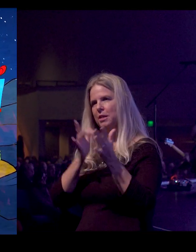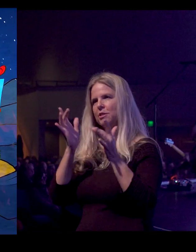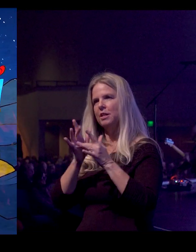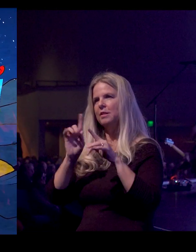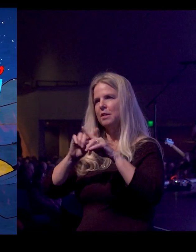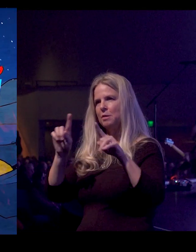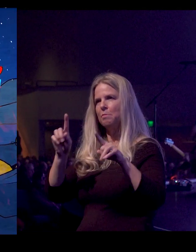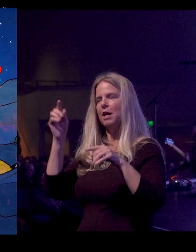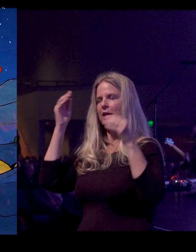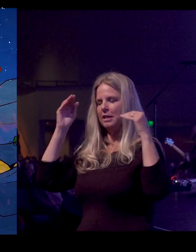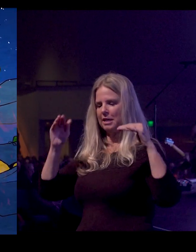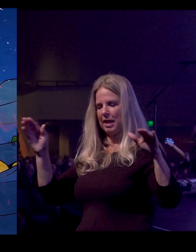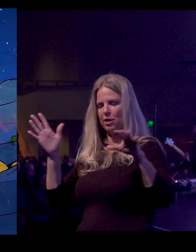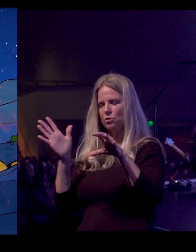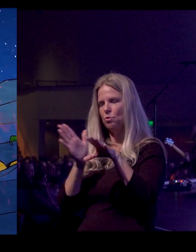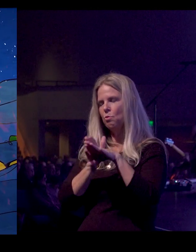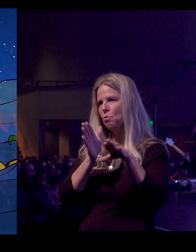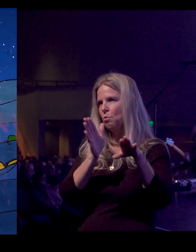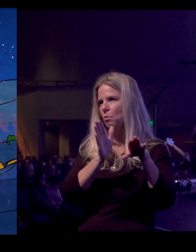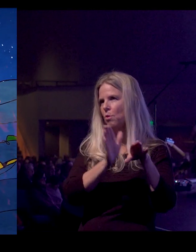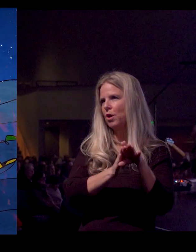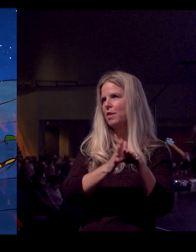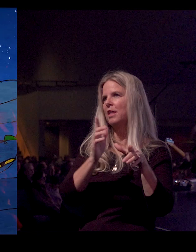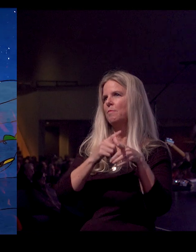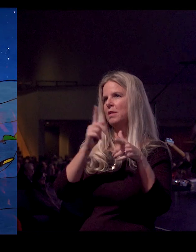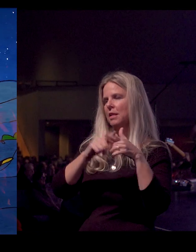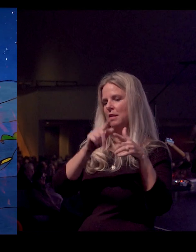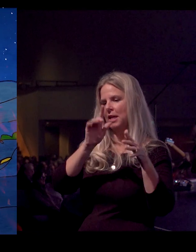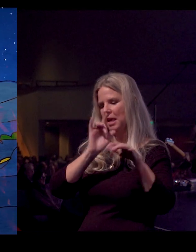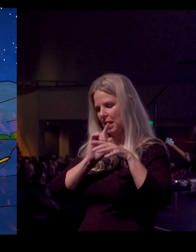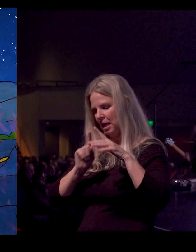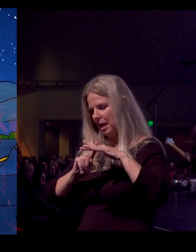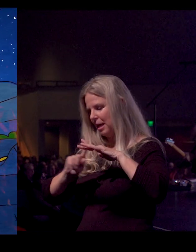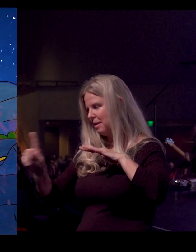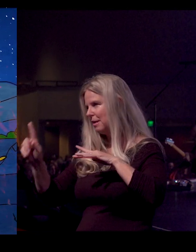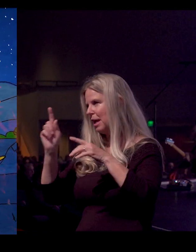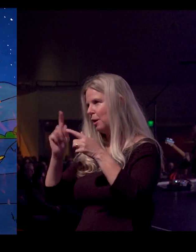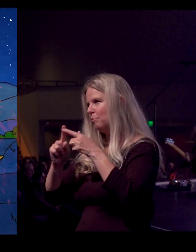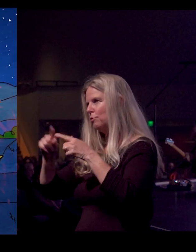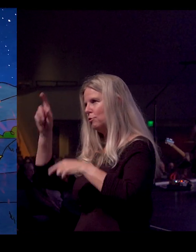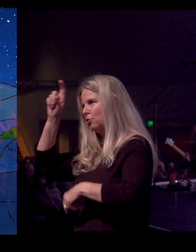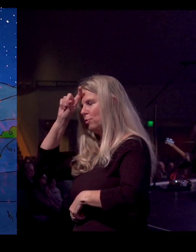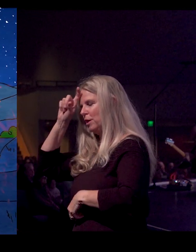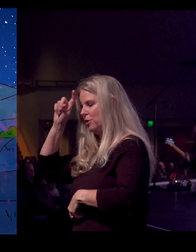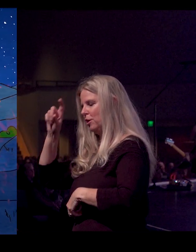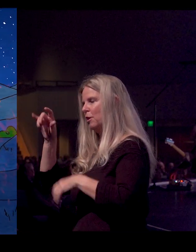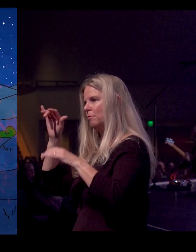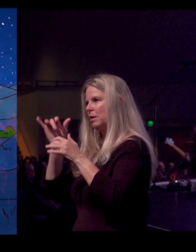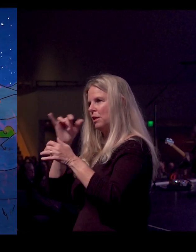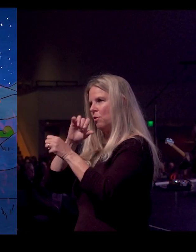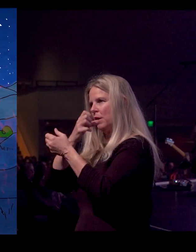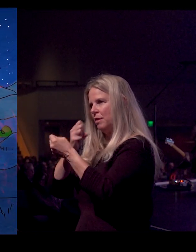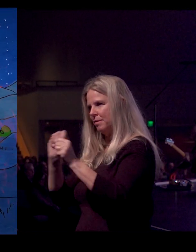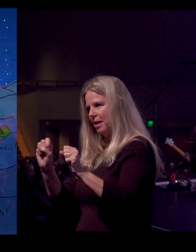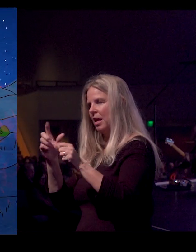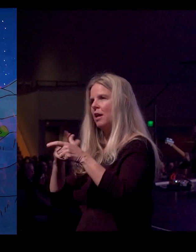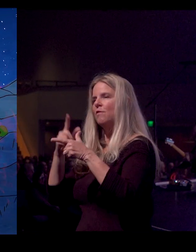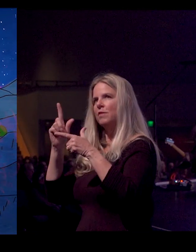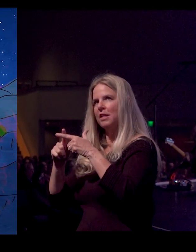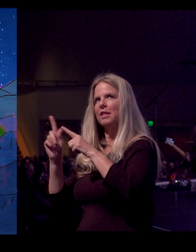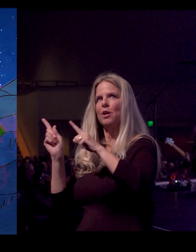so, in the little town of Bethlehem, a baby named Jesus was born. He was the